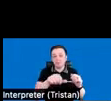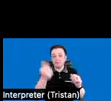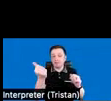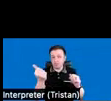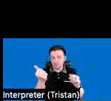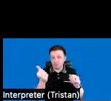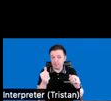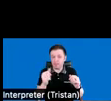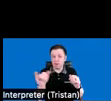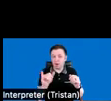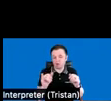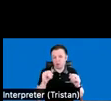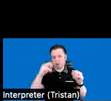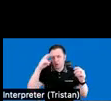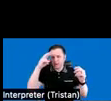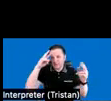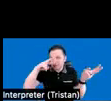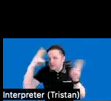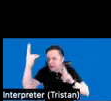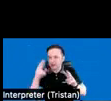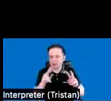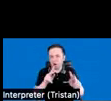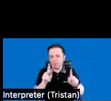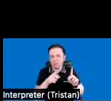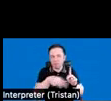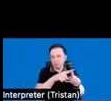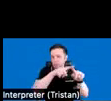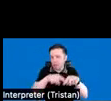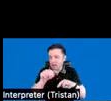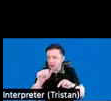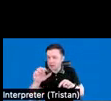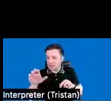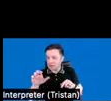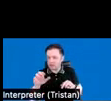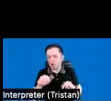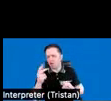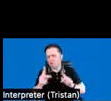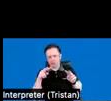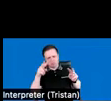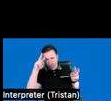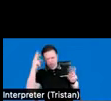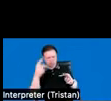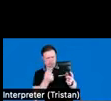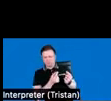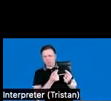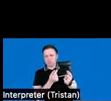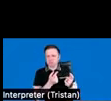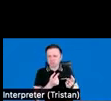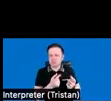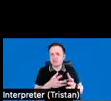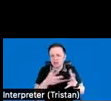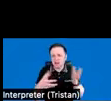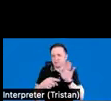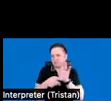and underestimation of abilities of people who rely on AAC. So participants talked quite a bit about negative experiences